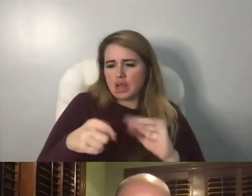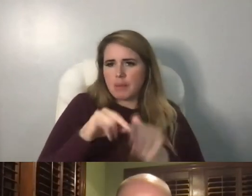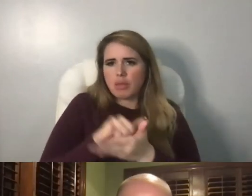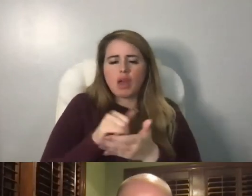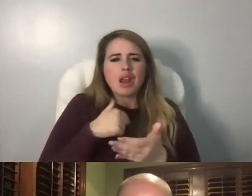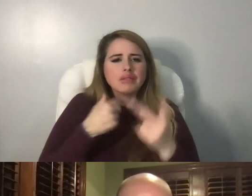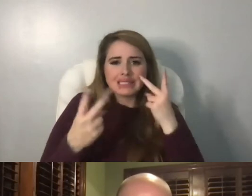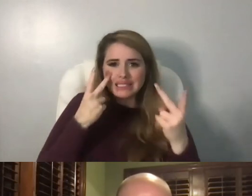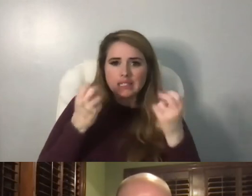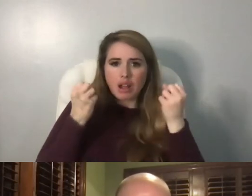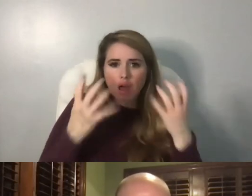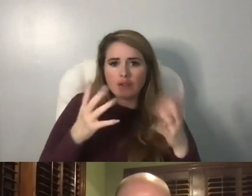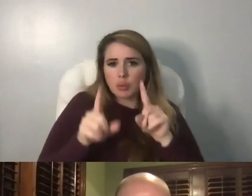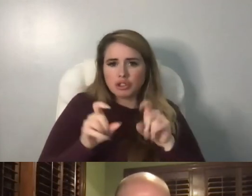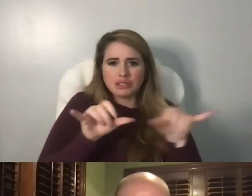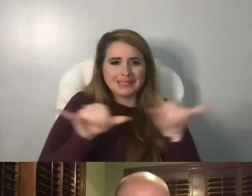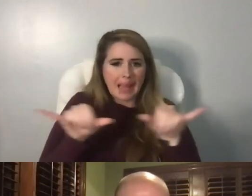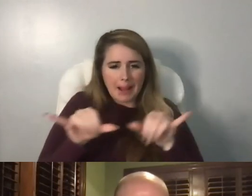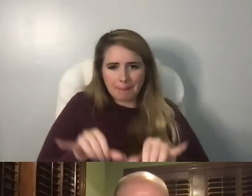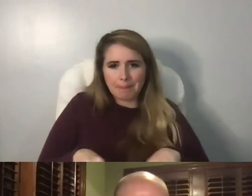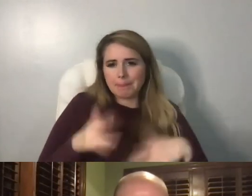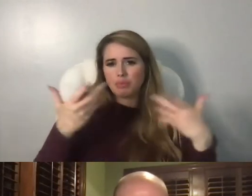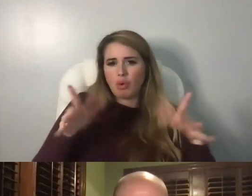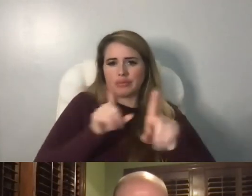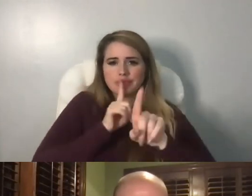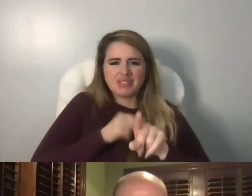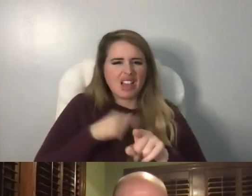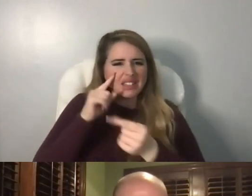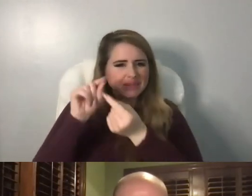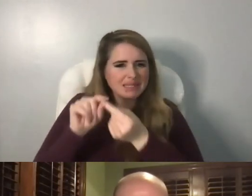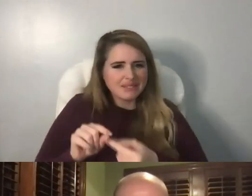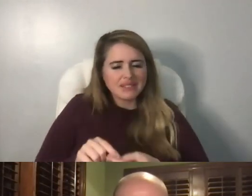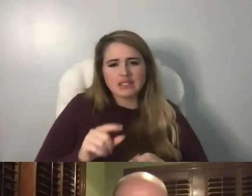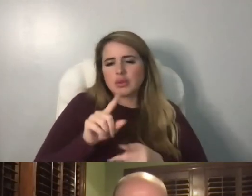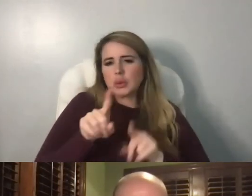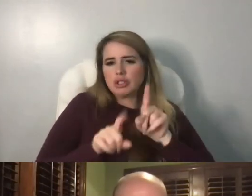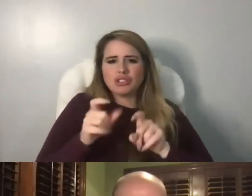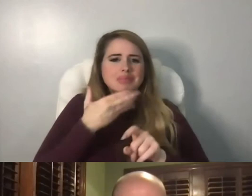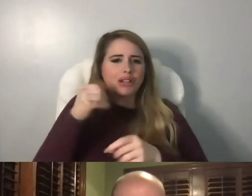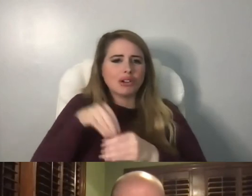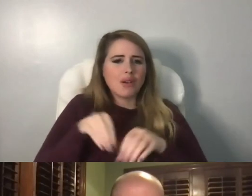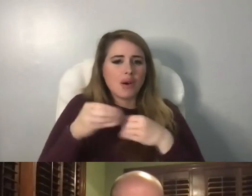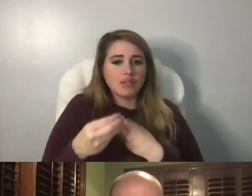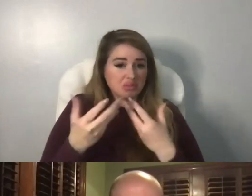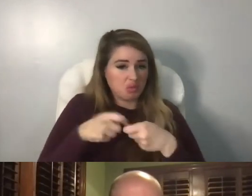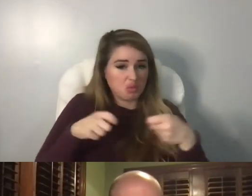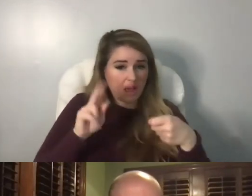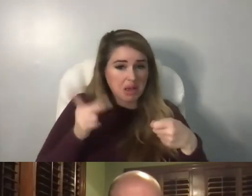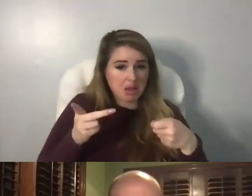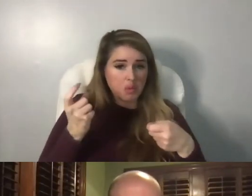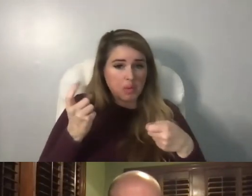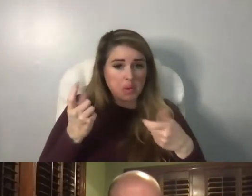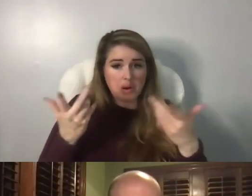seeing a lot of repeats here and a lot of very specific questions that I think would be better treated in the office. Dr. Barth, do you want to wrap it up with one